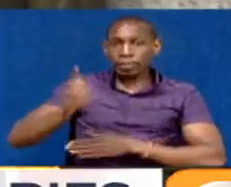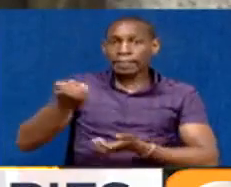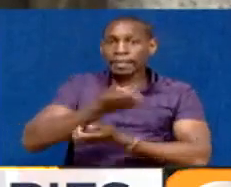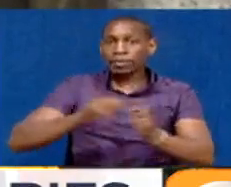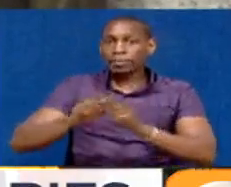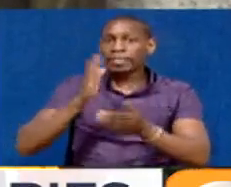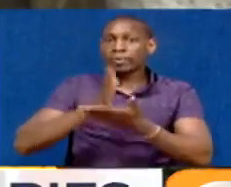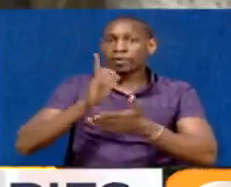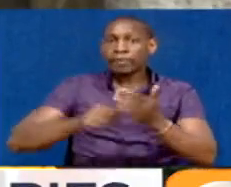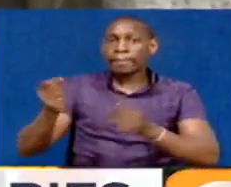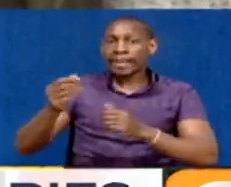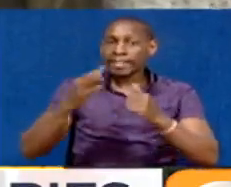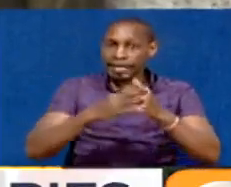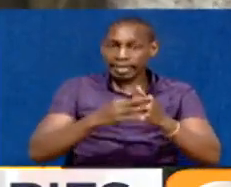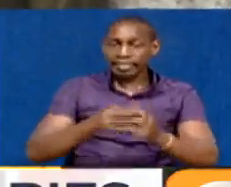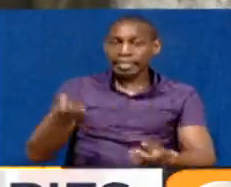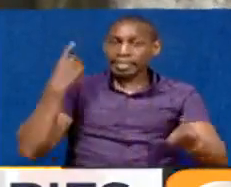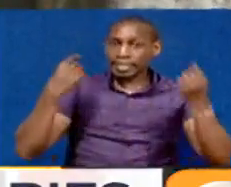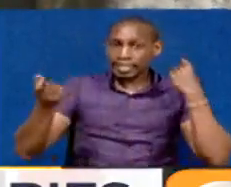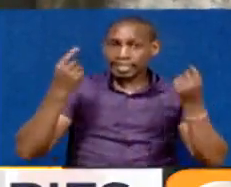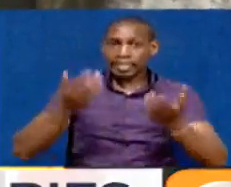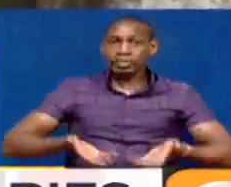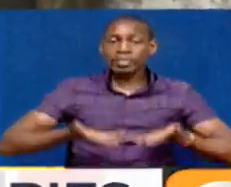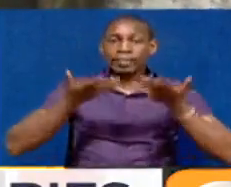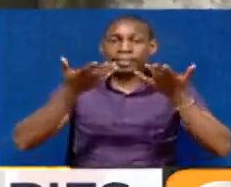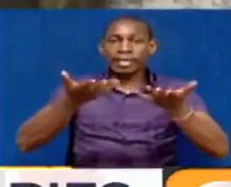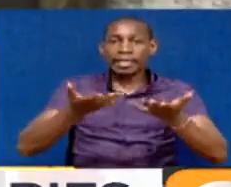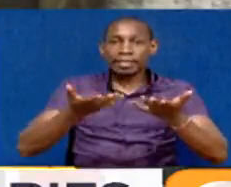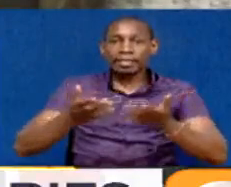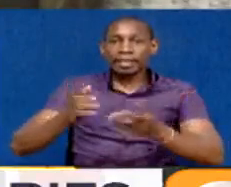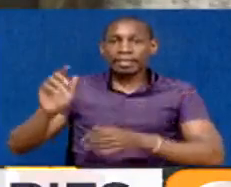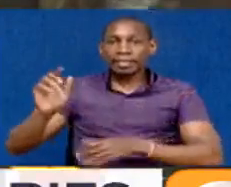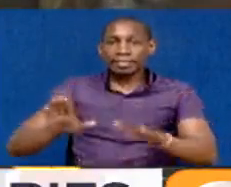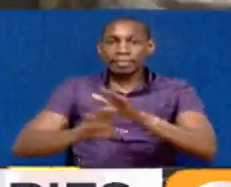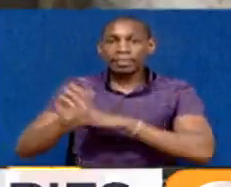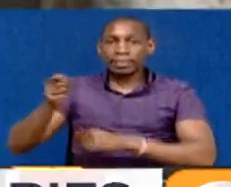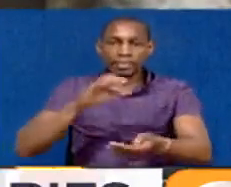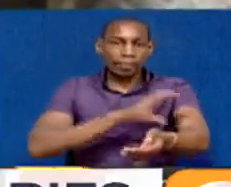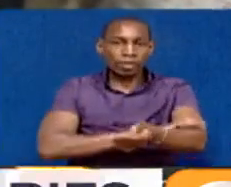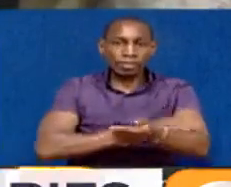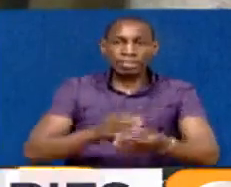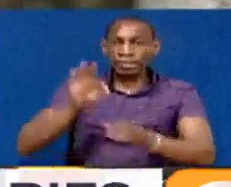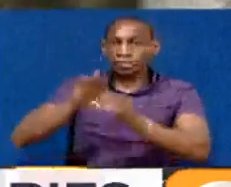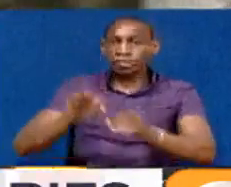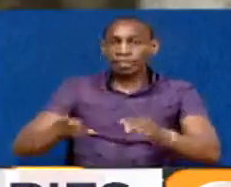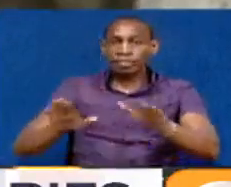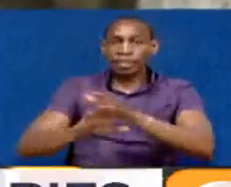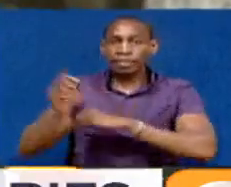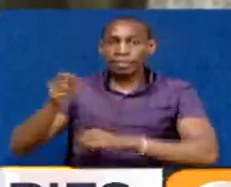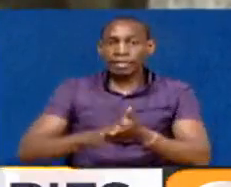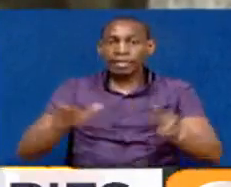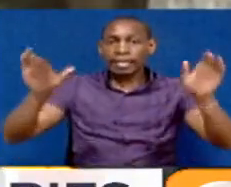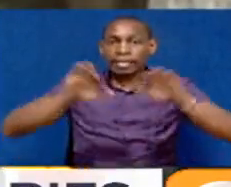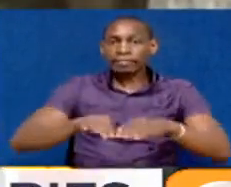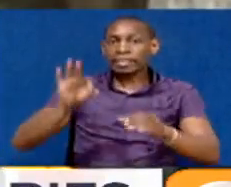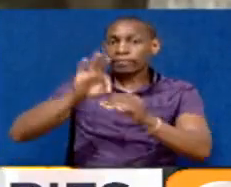ensure that come August, Kericho will deliver for the deputy president, Bomet will deliver for the deputy president,